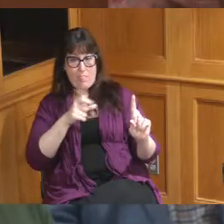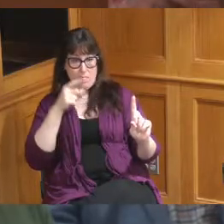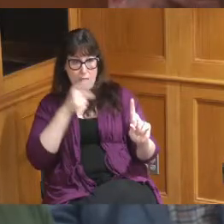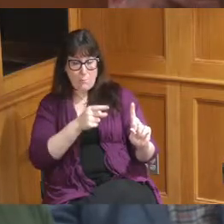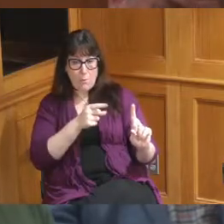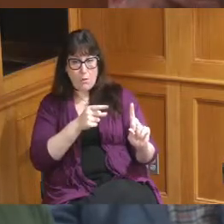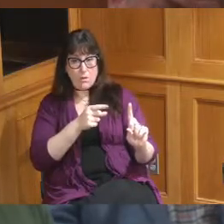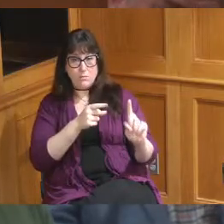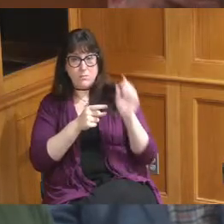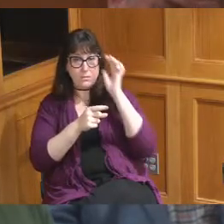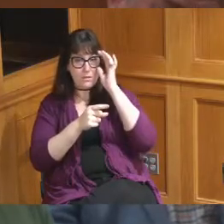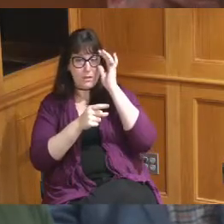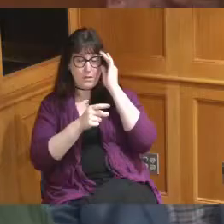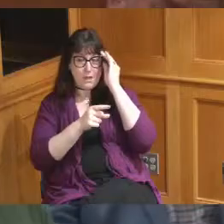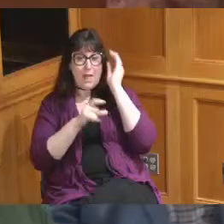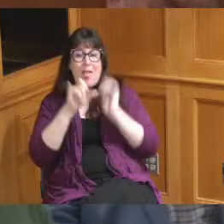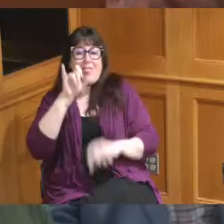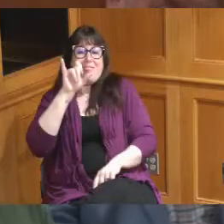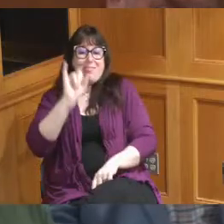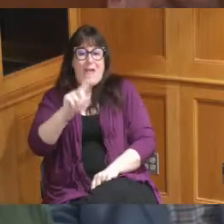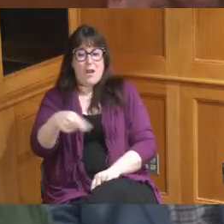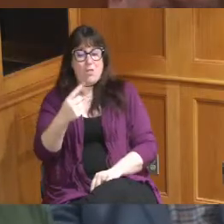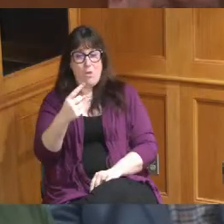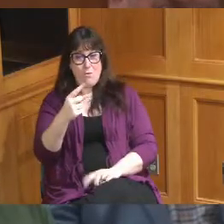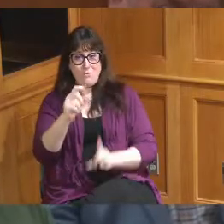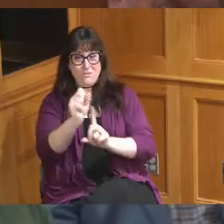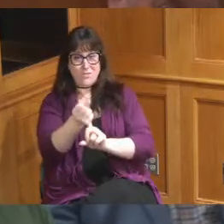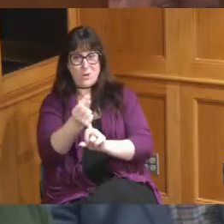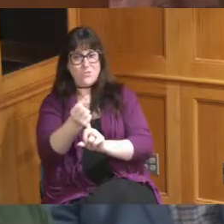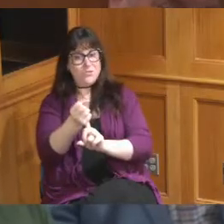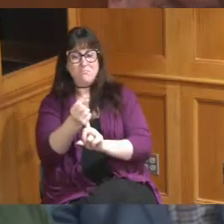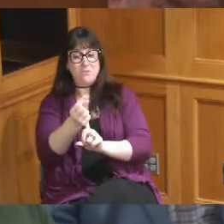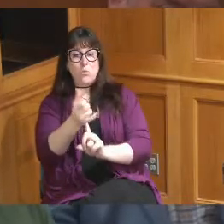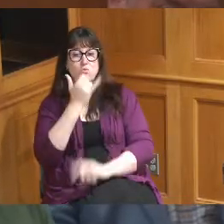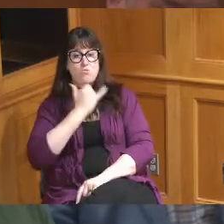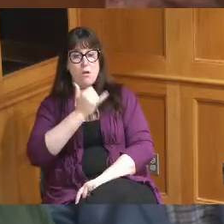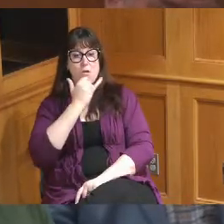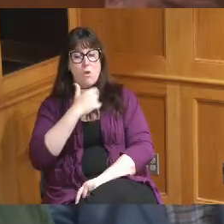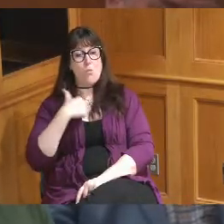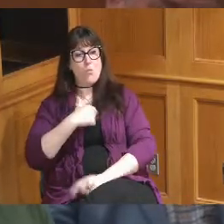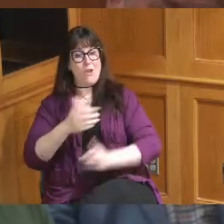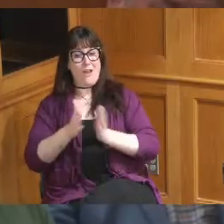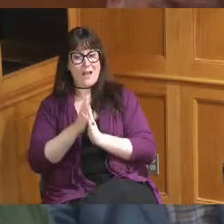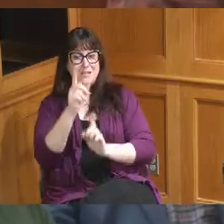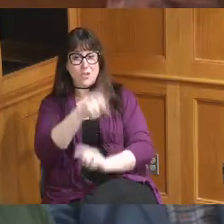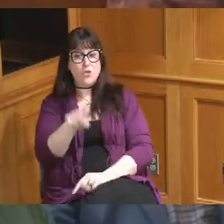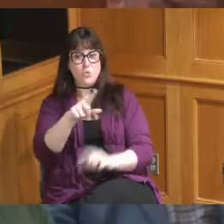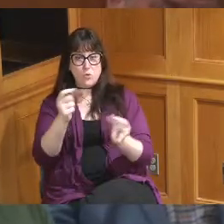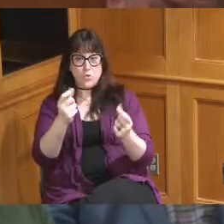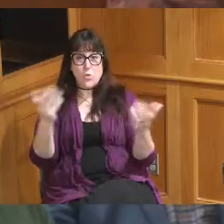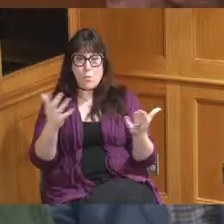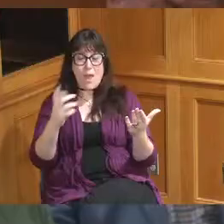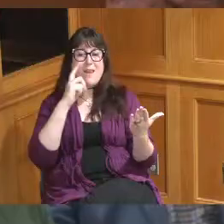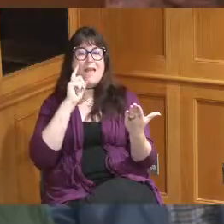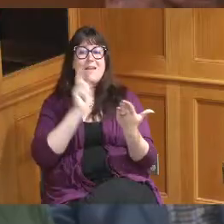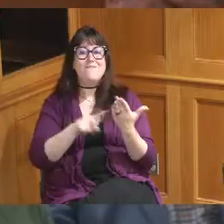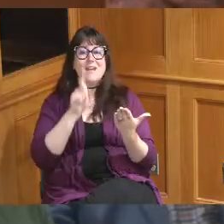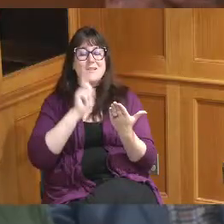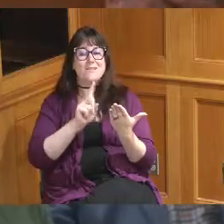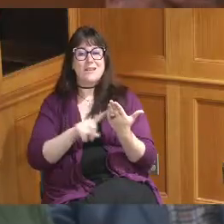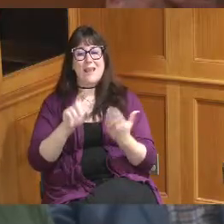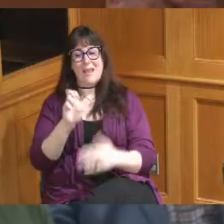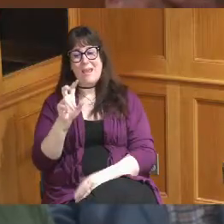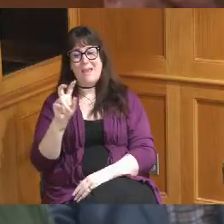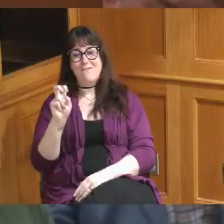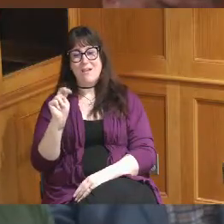that alone said that they committed a crime. So we're asking you all to investigate Evendale's report and